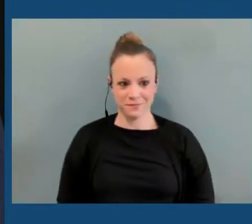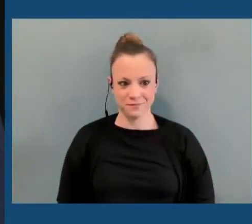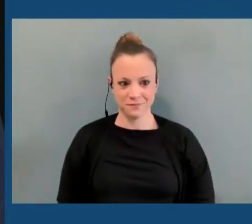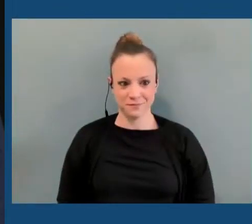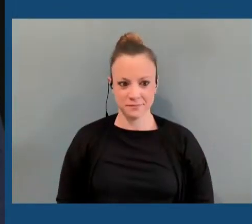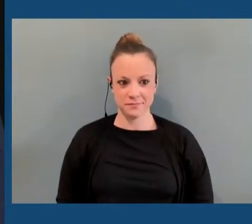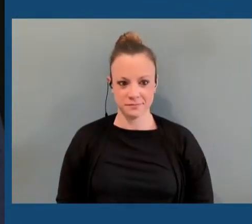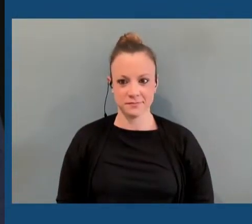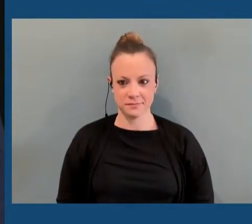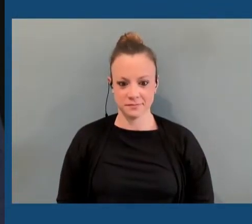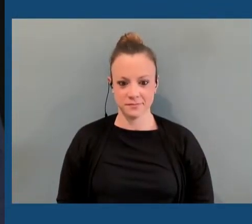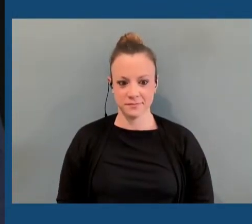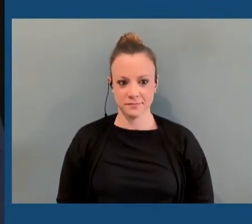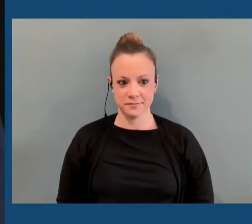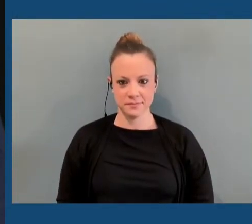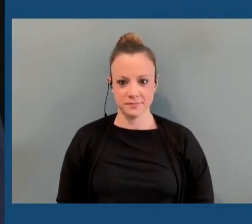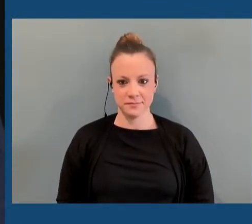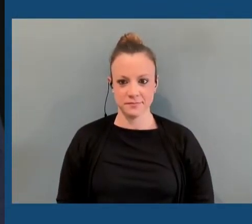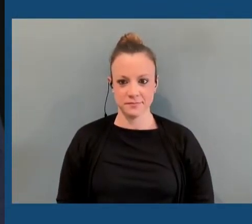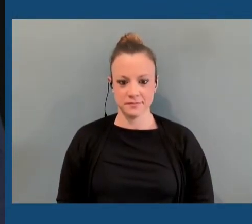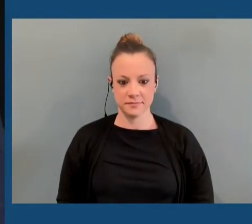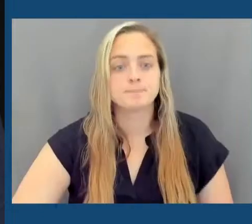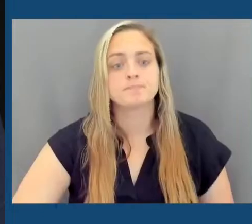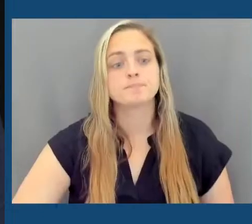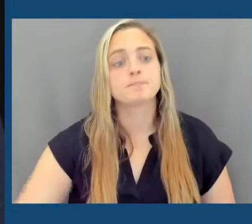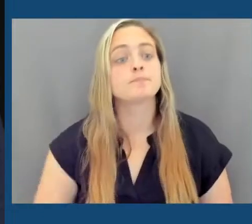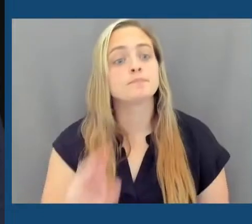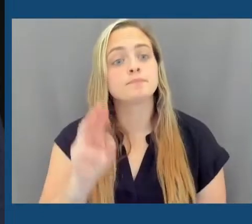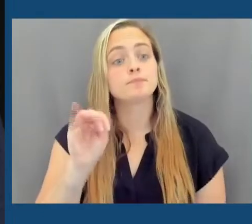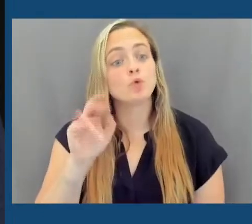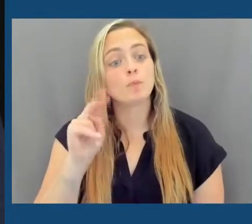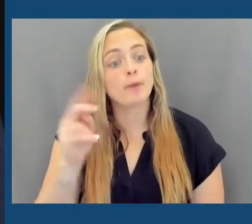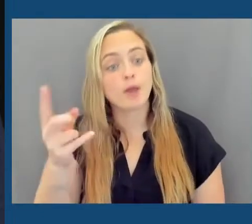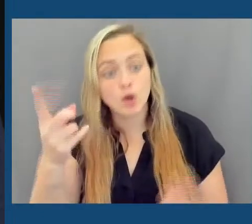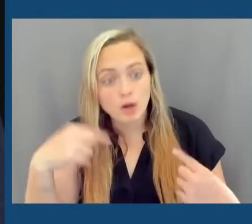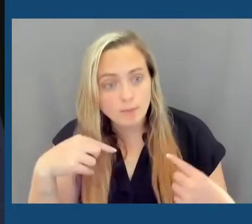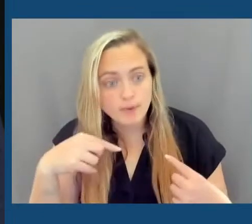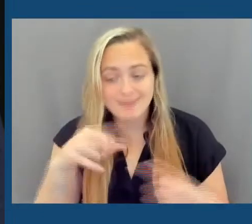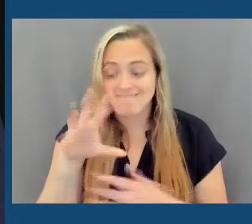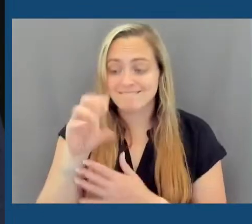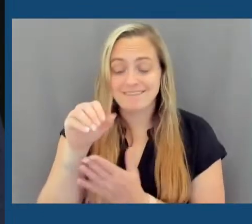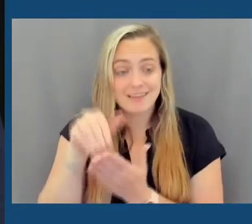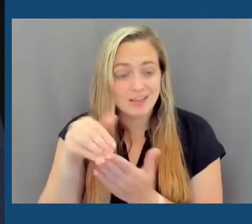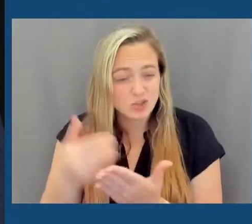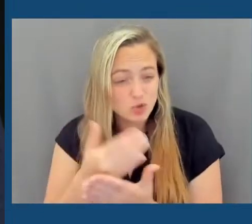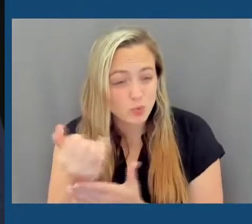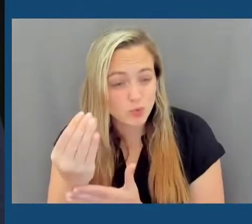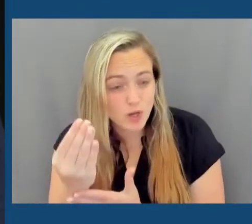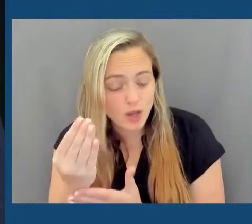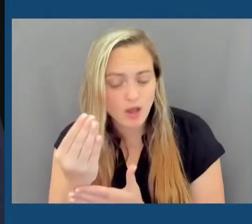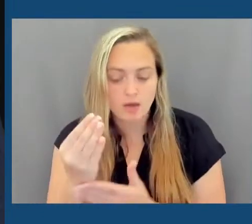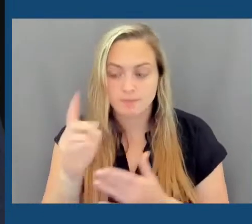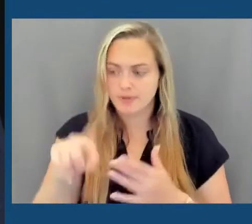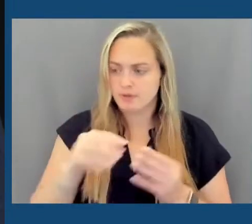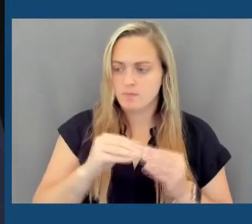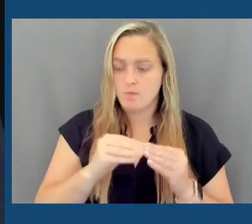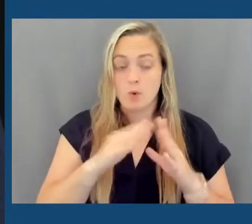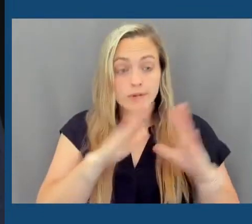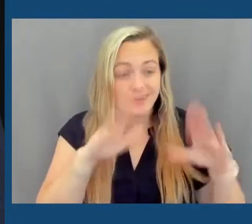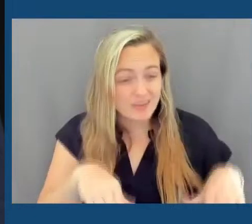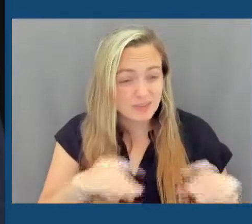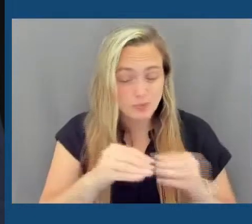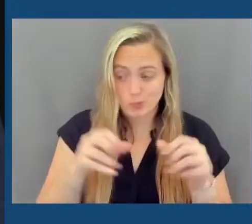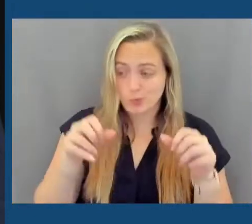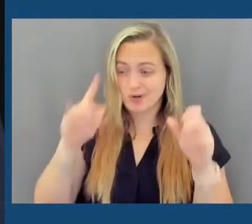So with Micron coming, 50,000 new jobs, we need more housing, we need more educational opportunities, we need